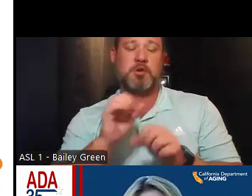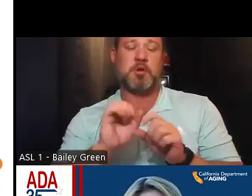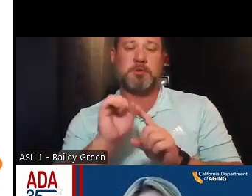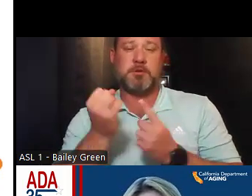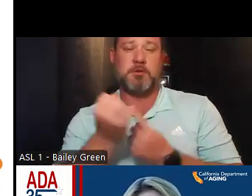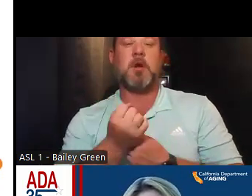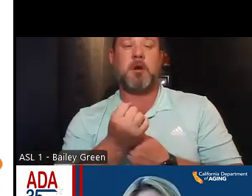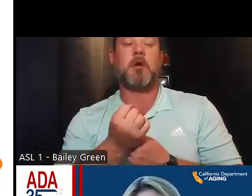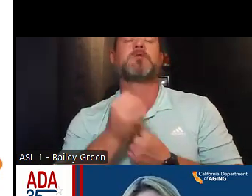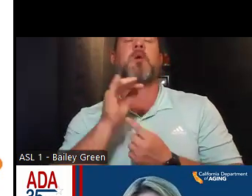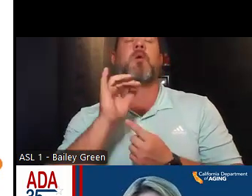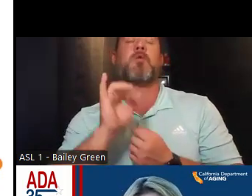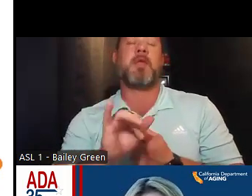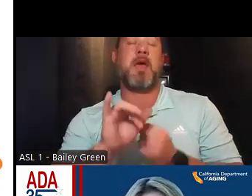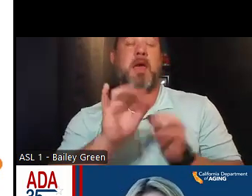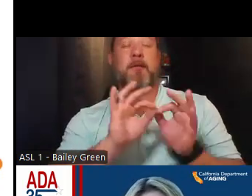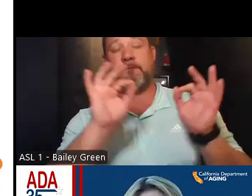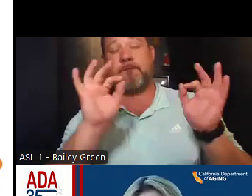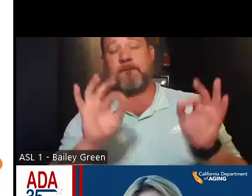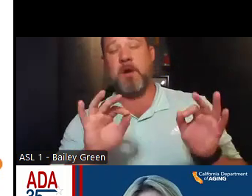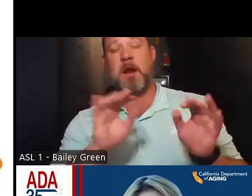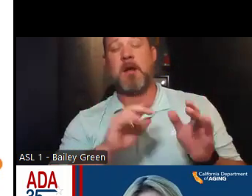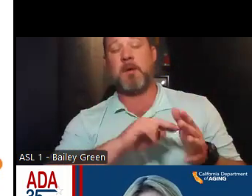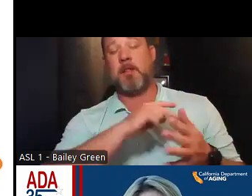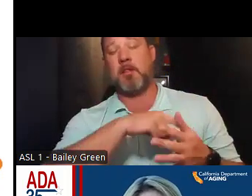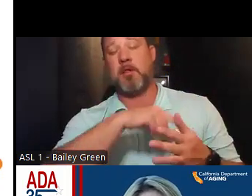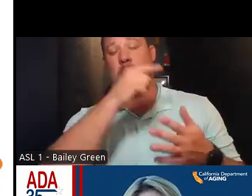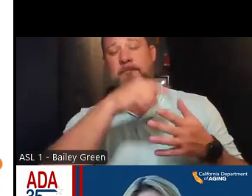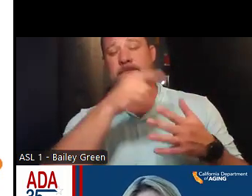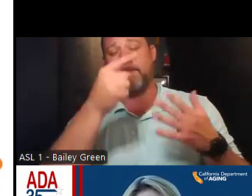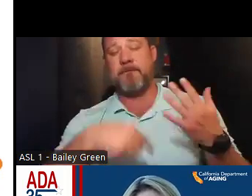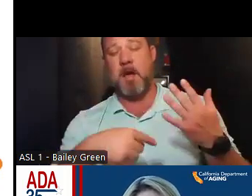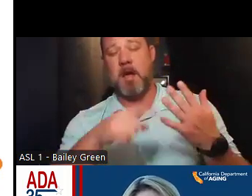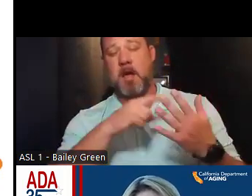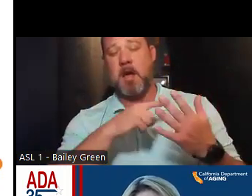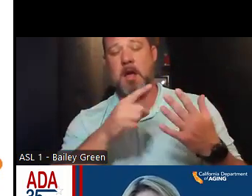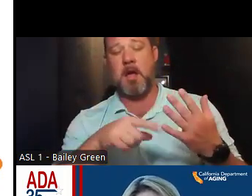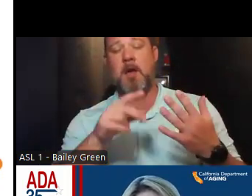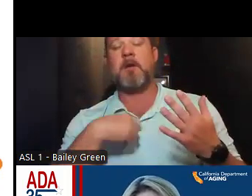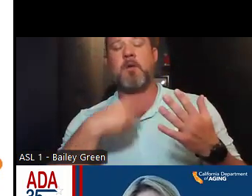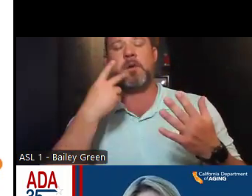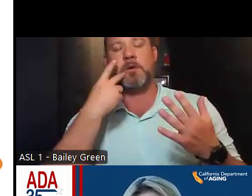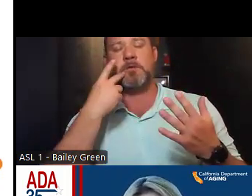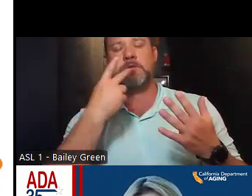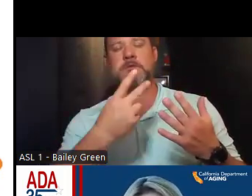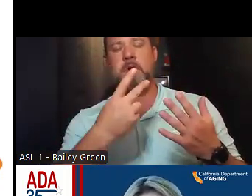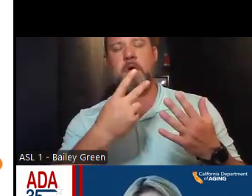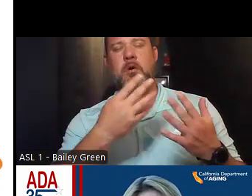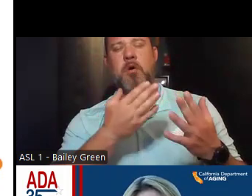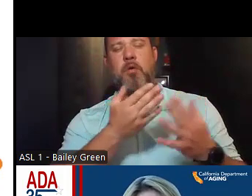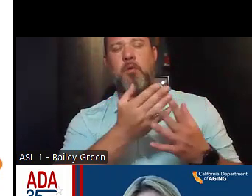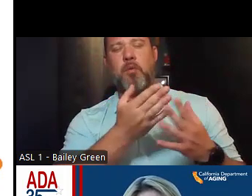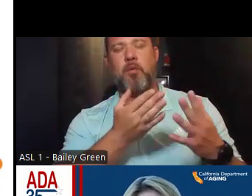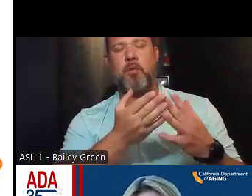that framework, we looked across the 5 bold goals of the Master Plan for Aging, and we saw a number, like a real through line